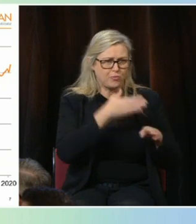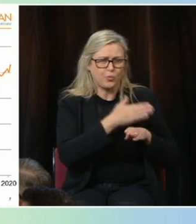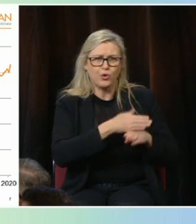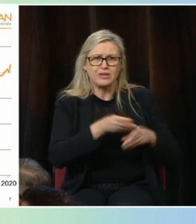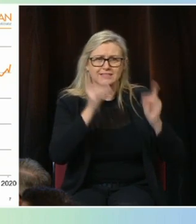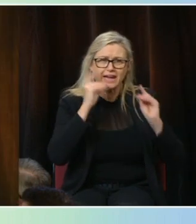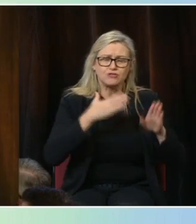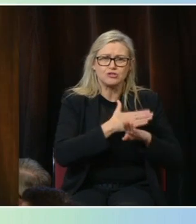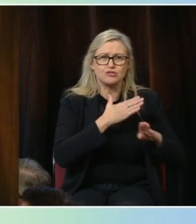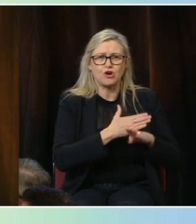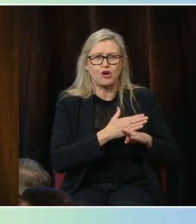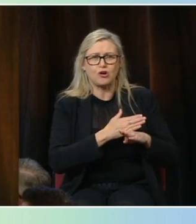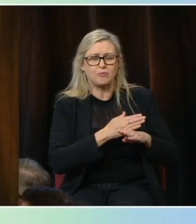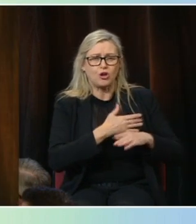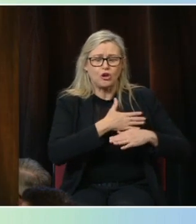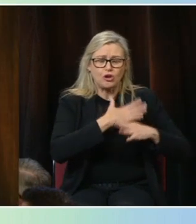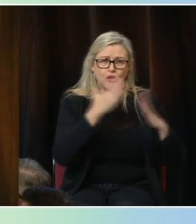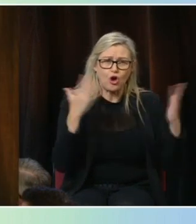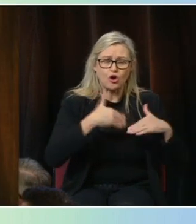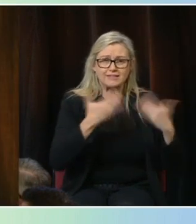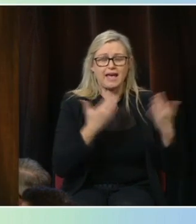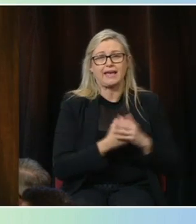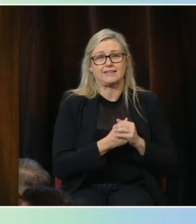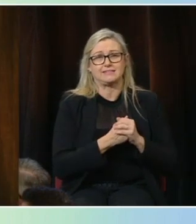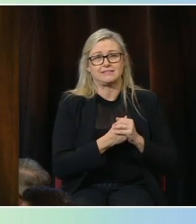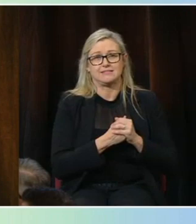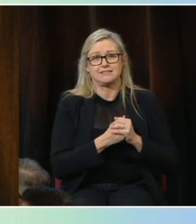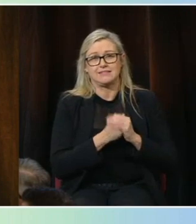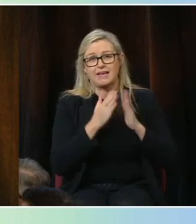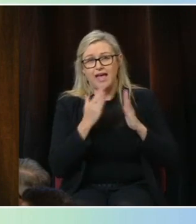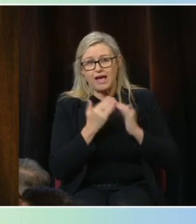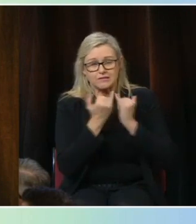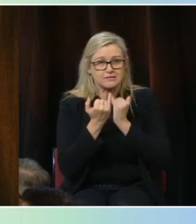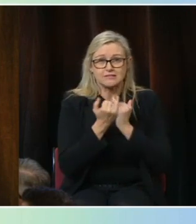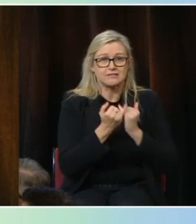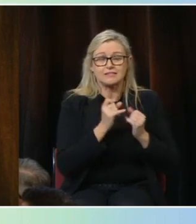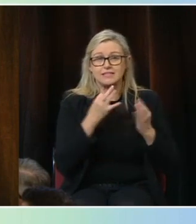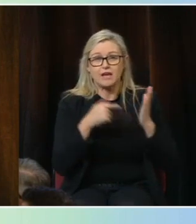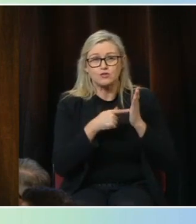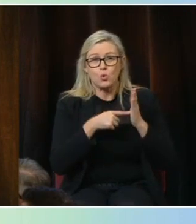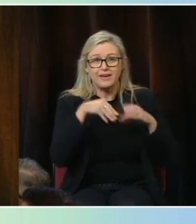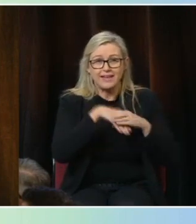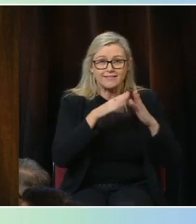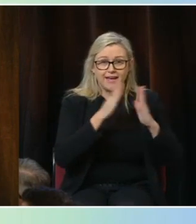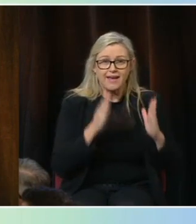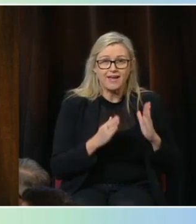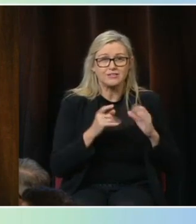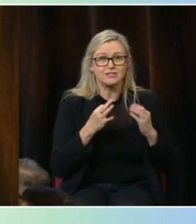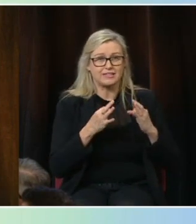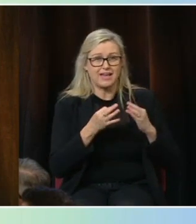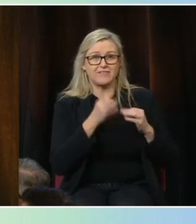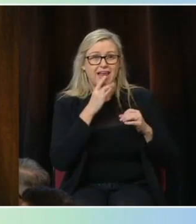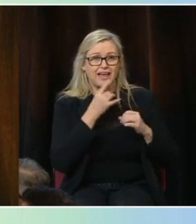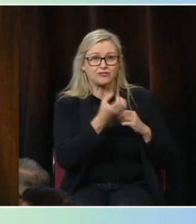to paid leave homes were smaller and more crowded to say nothing of the absence of indoor toilets washing machines and dishwashers I could go on and